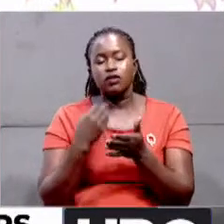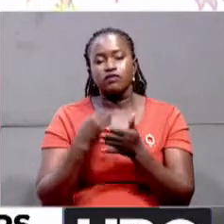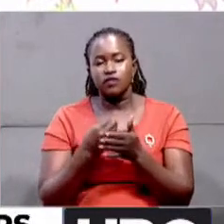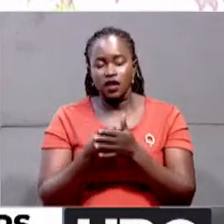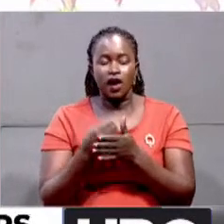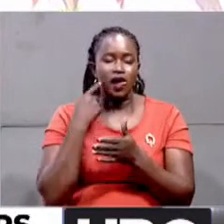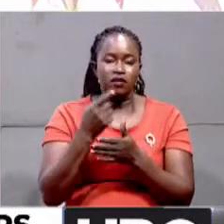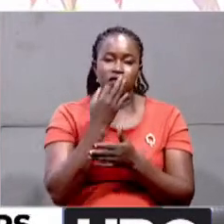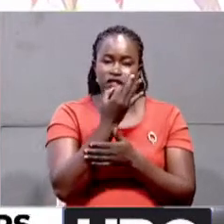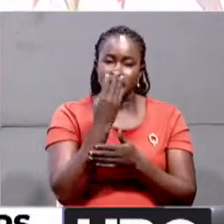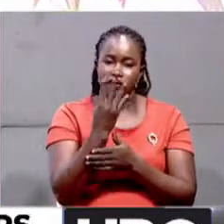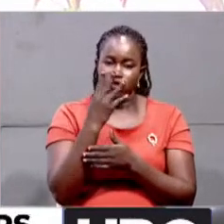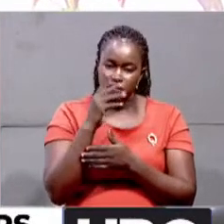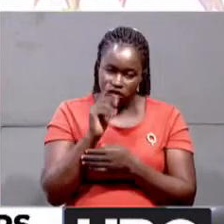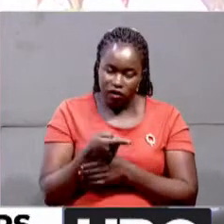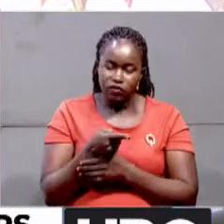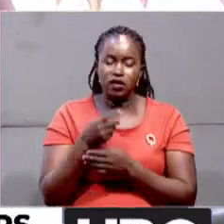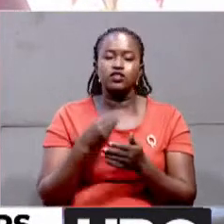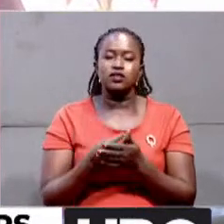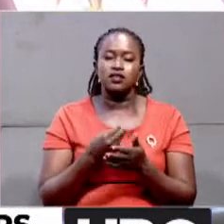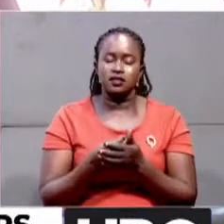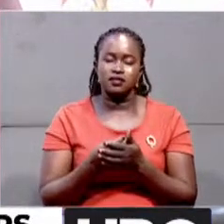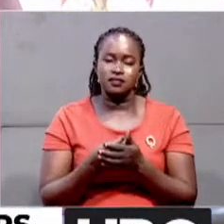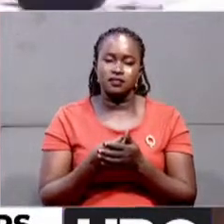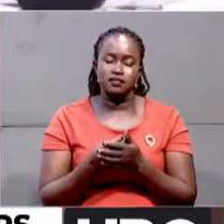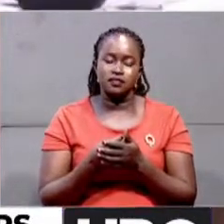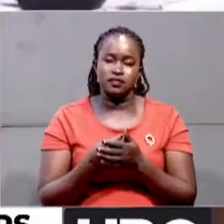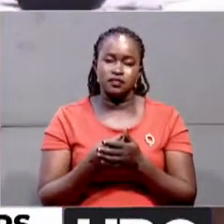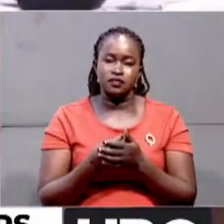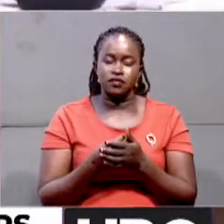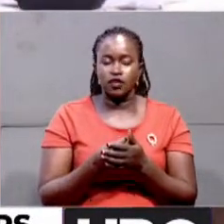of 34,000 shillings,